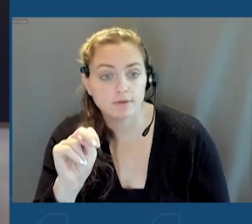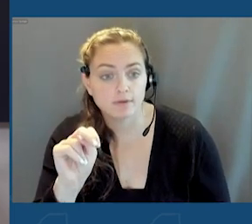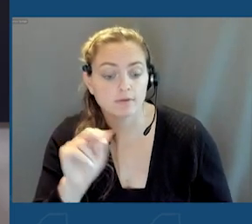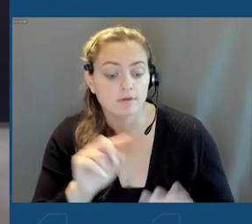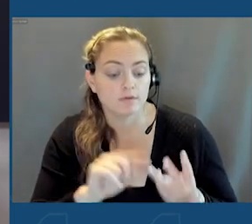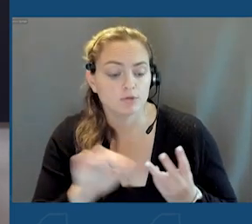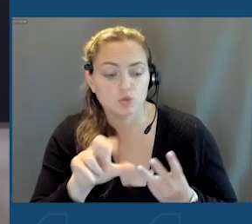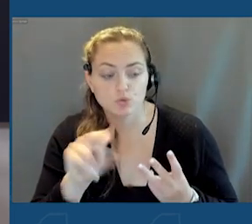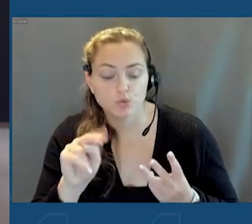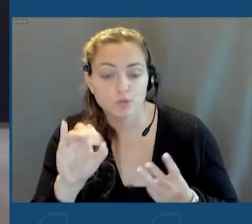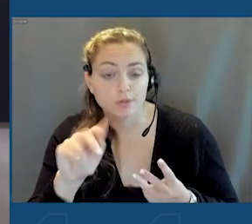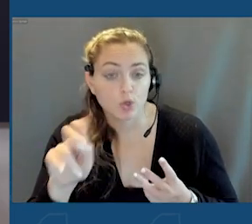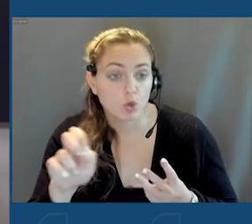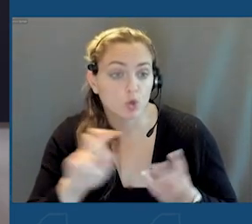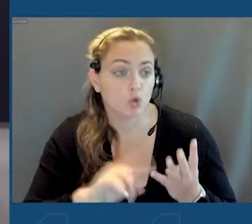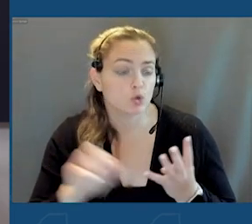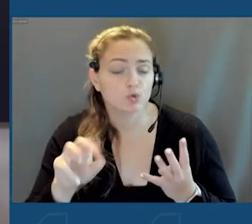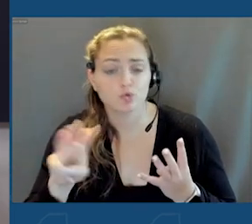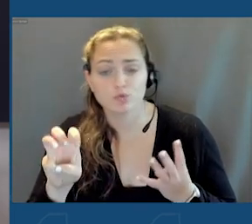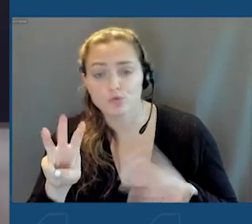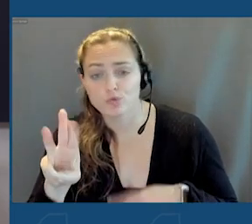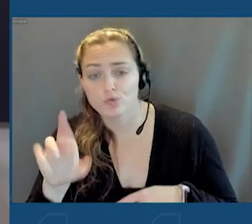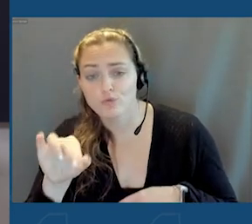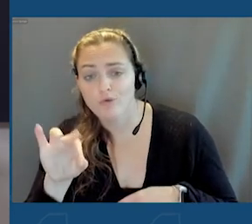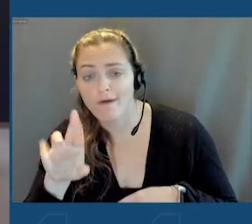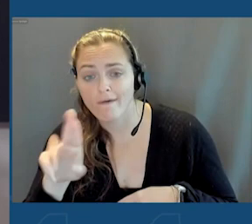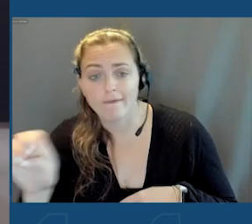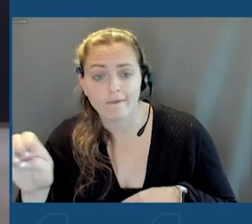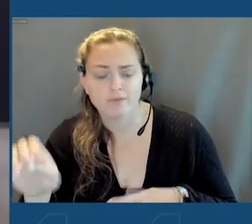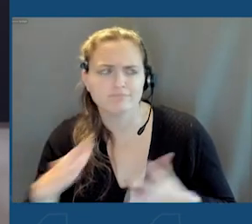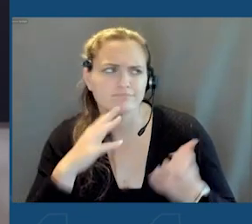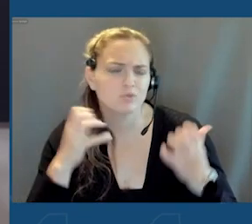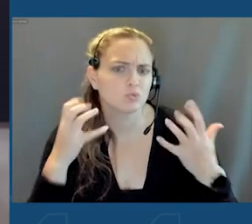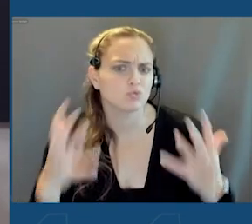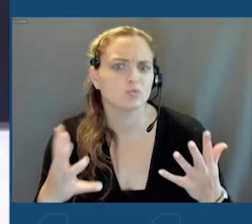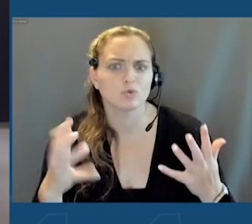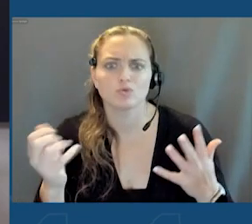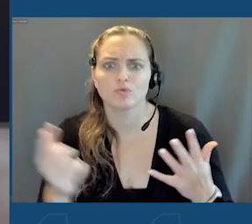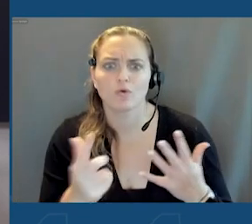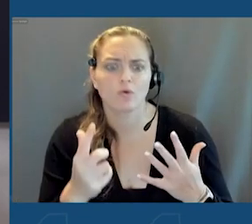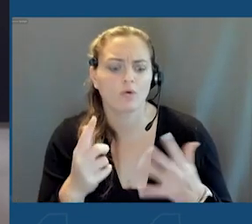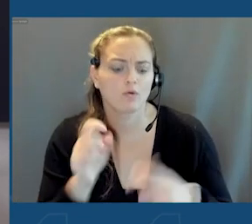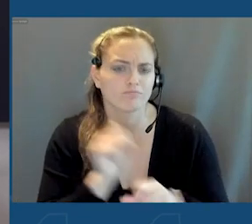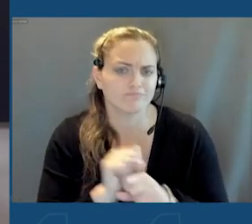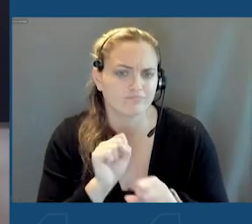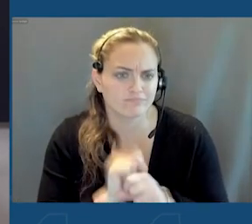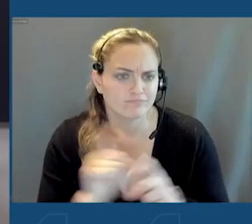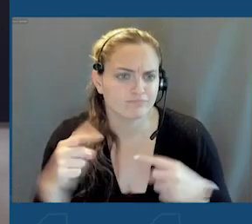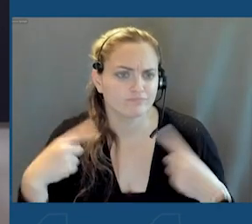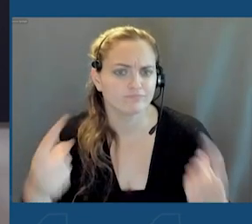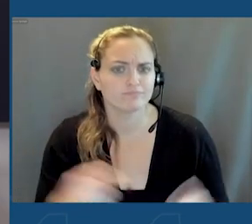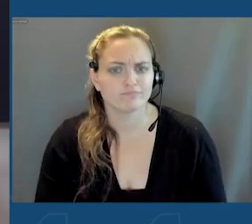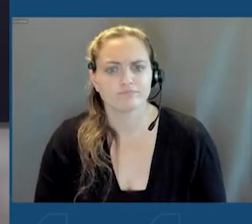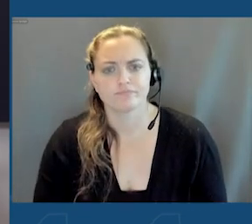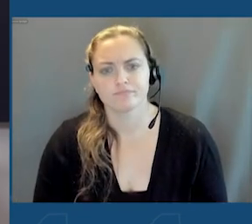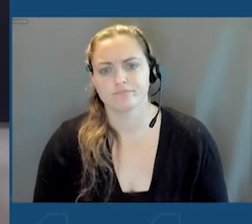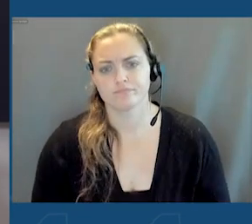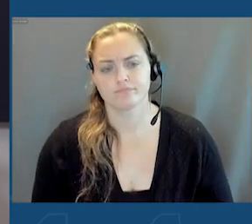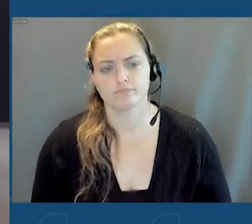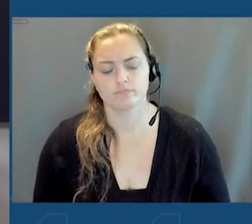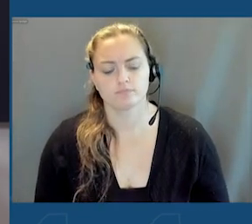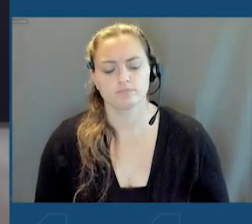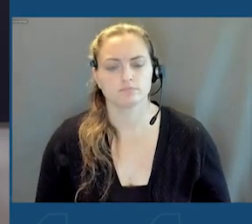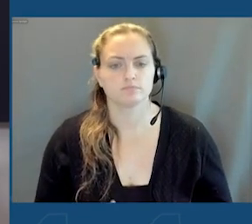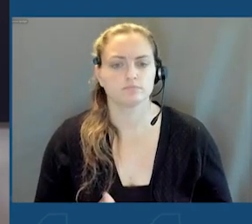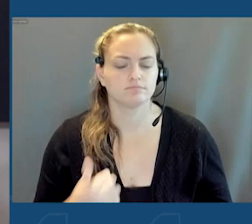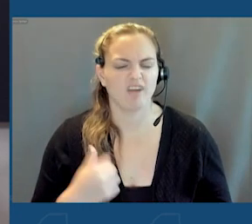Susan Cook, and Drew Fine, thank you so much for all that you have done. I have